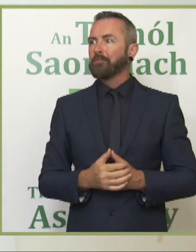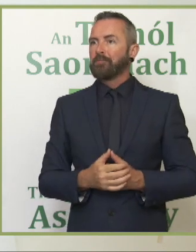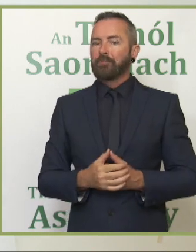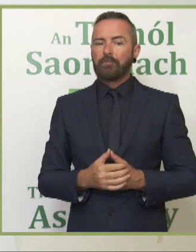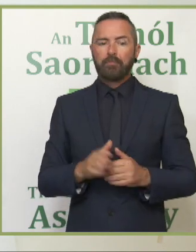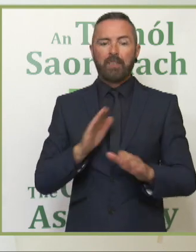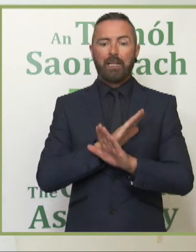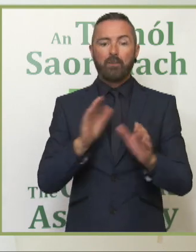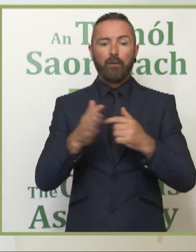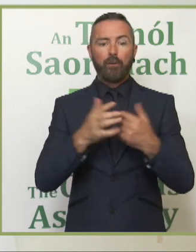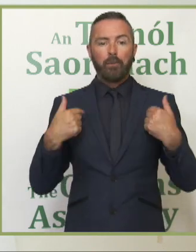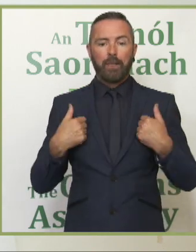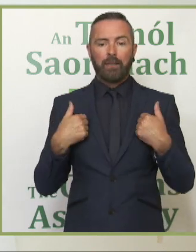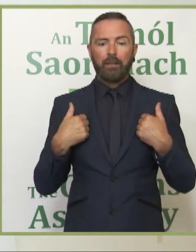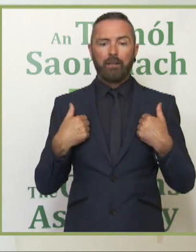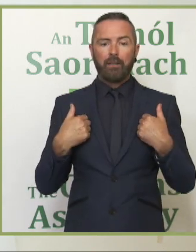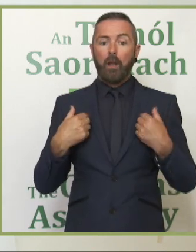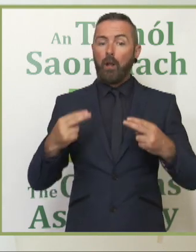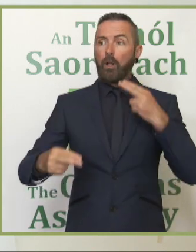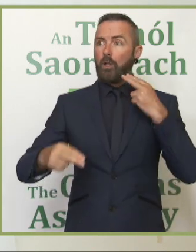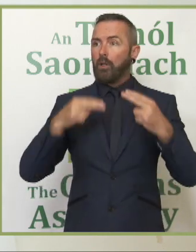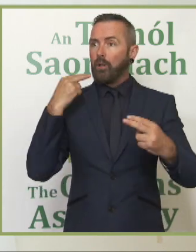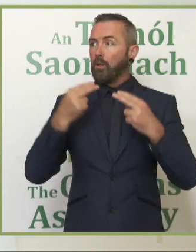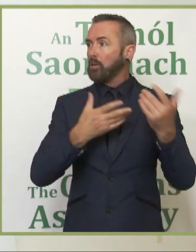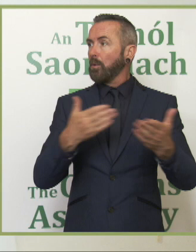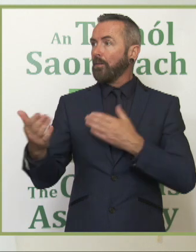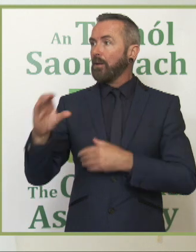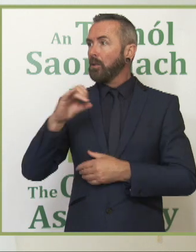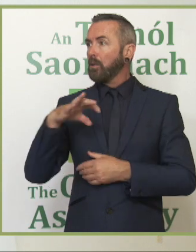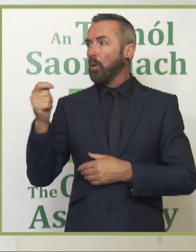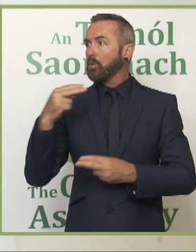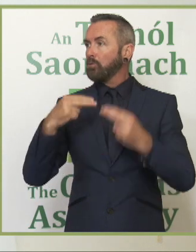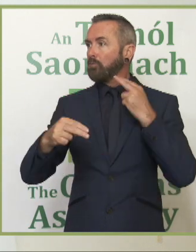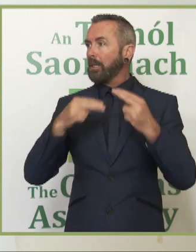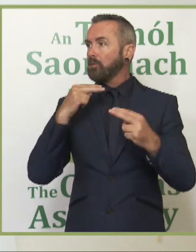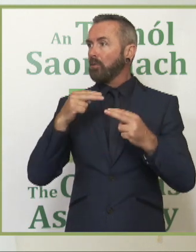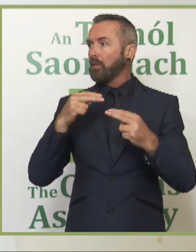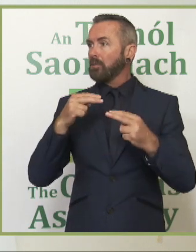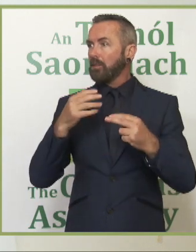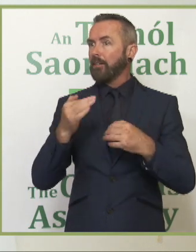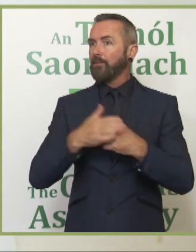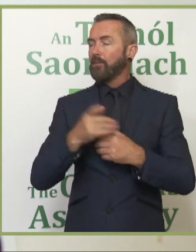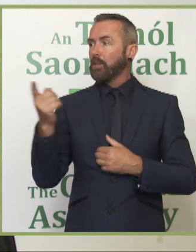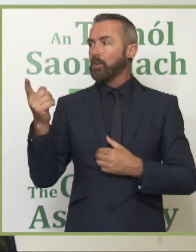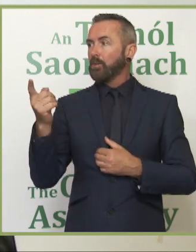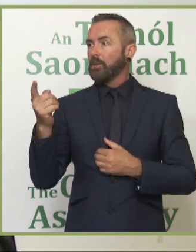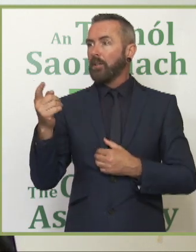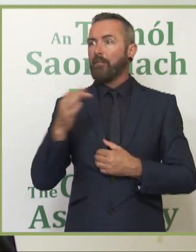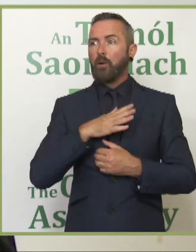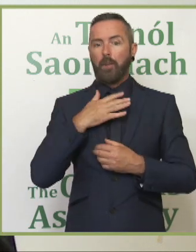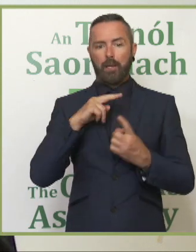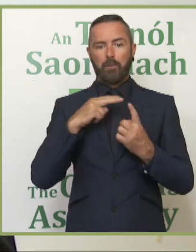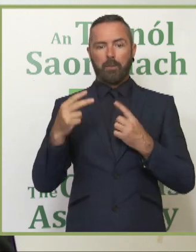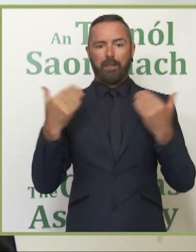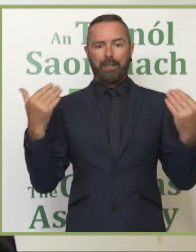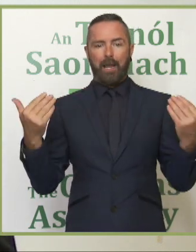that's all from me. Before you go, lunch is provided in the Coast Restaurant to get you on your journey. And from my perspective,